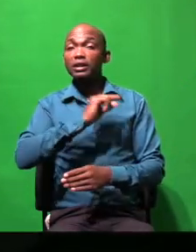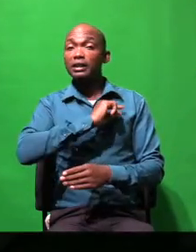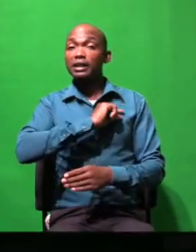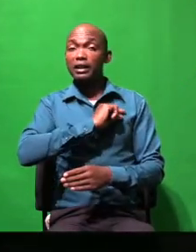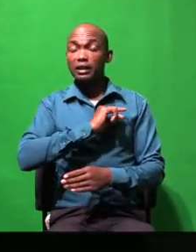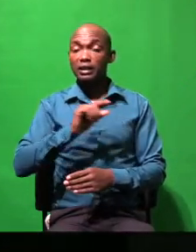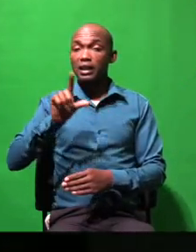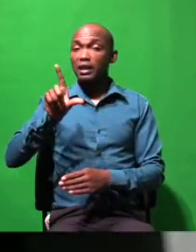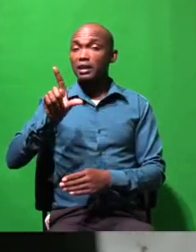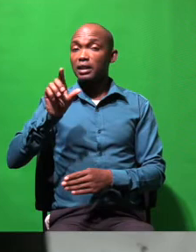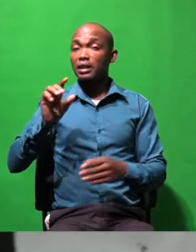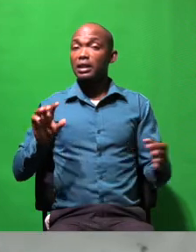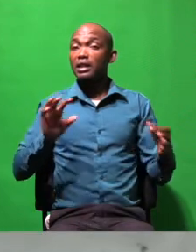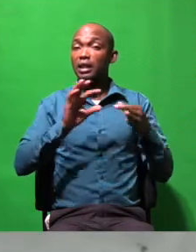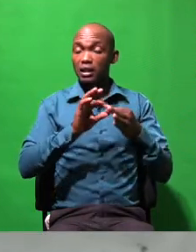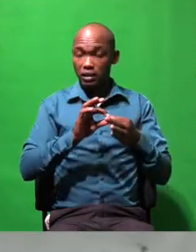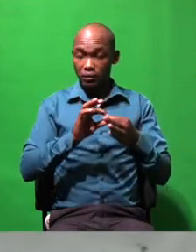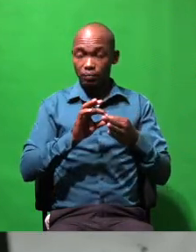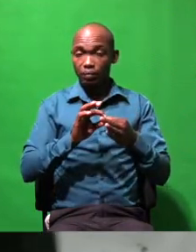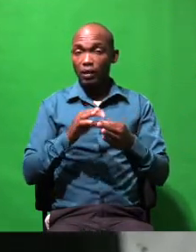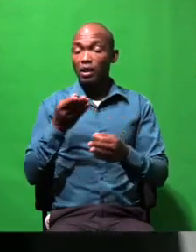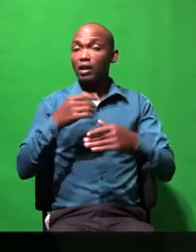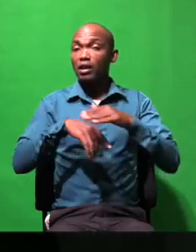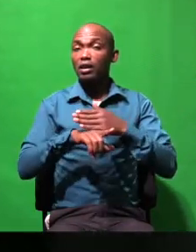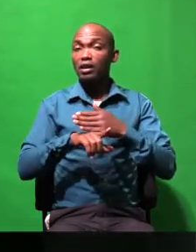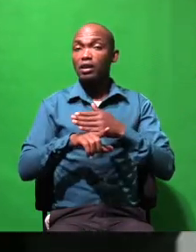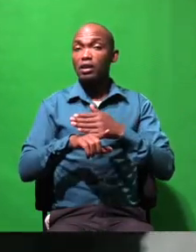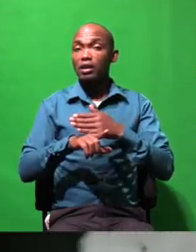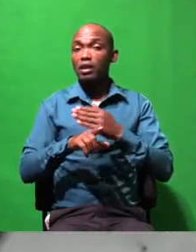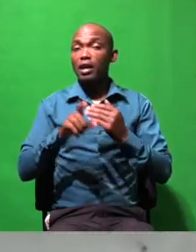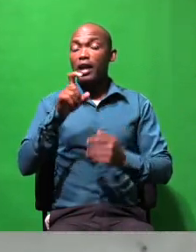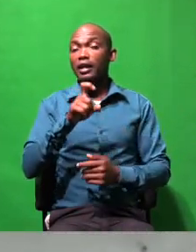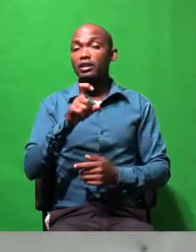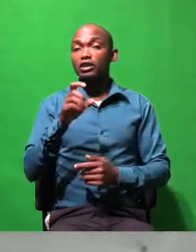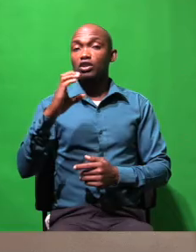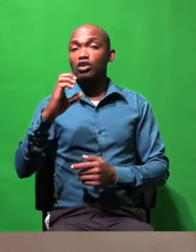are found or are carried on X chromosome. So,